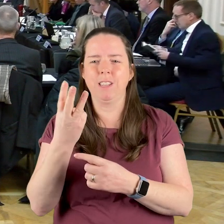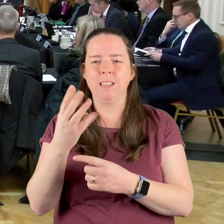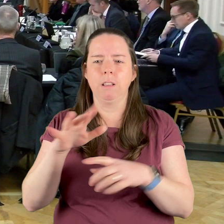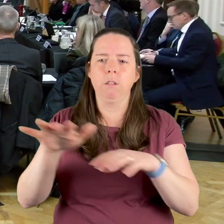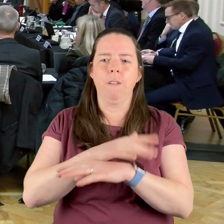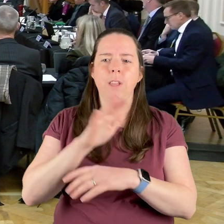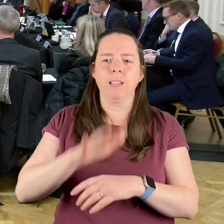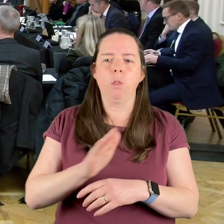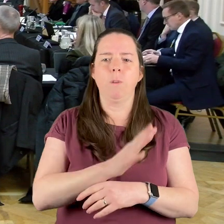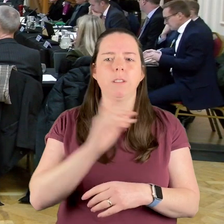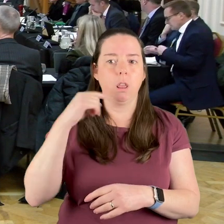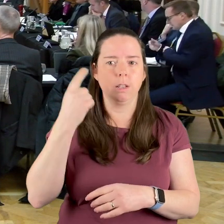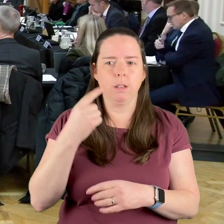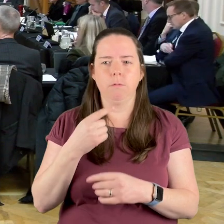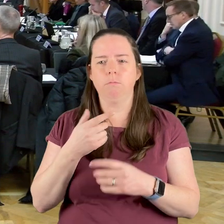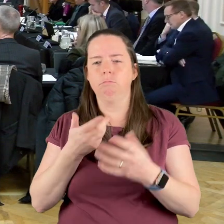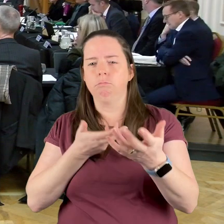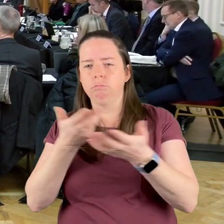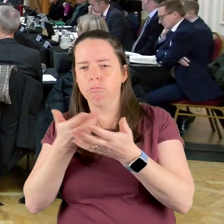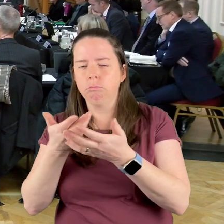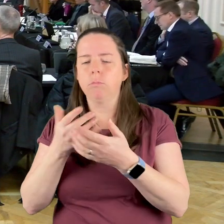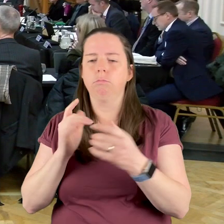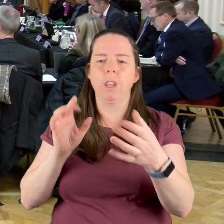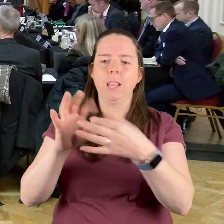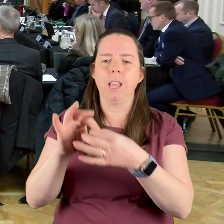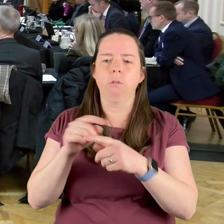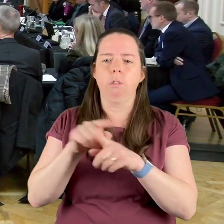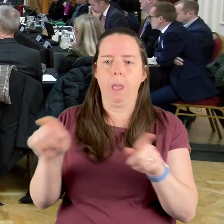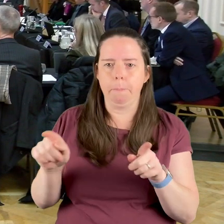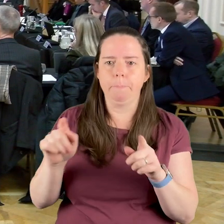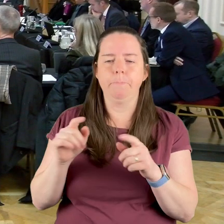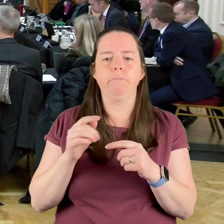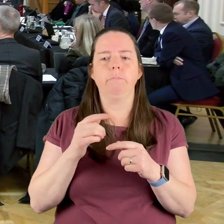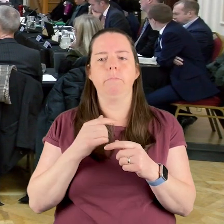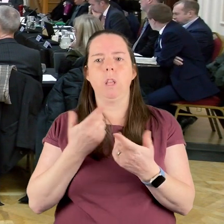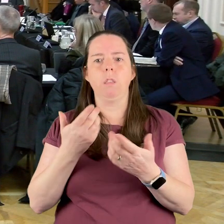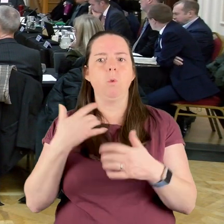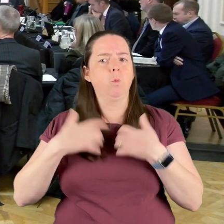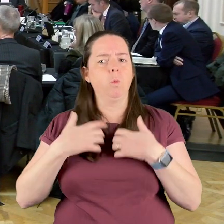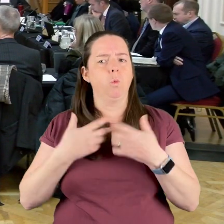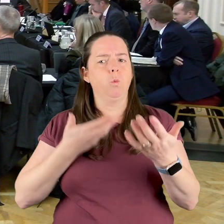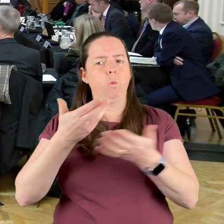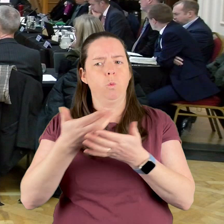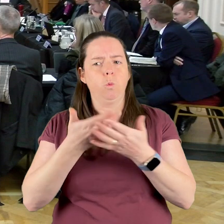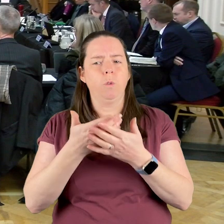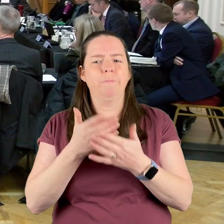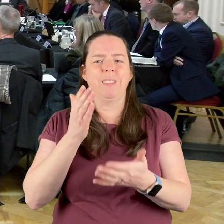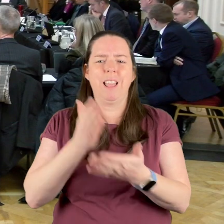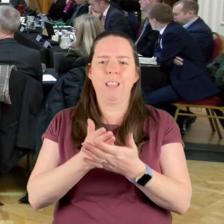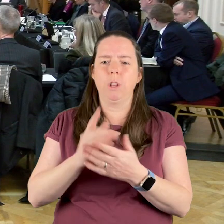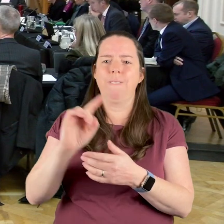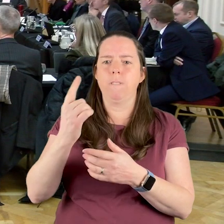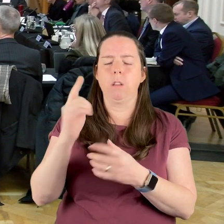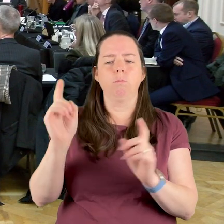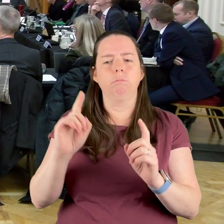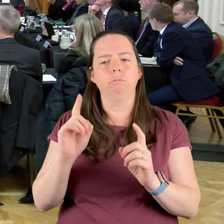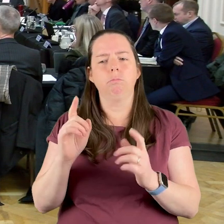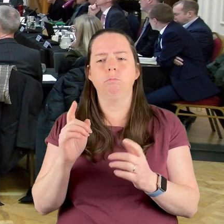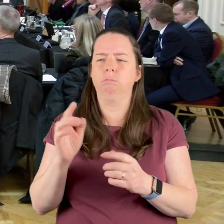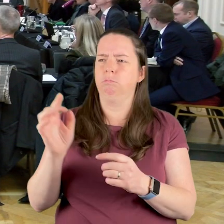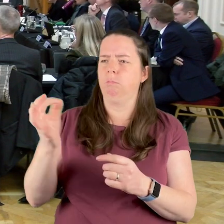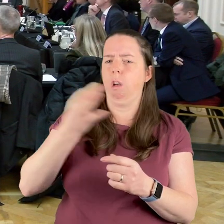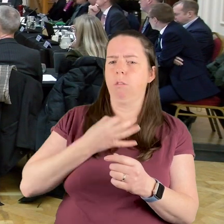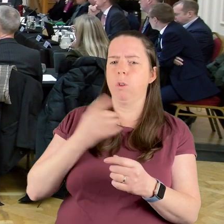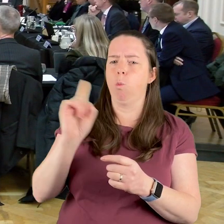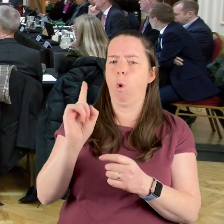meeting. I think there are about three of them that cover Southwest London. We've spoken to about two. Again, really engaging them. And I'll tell you now, that